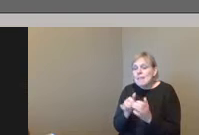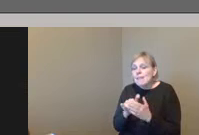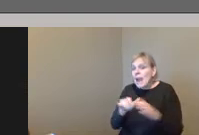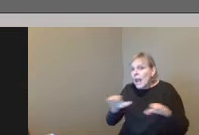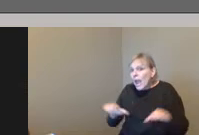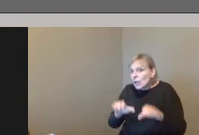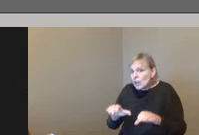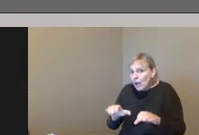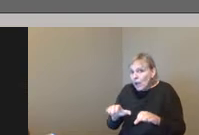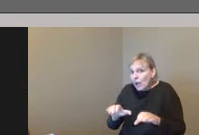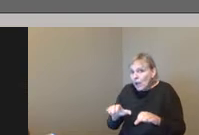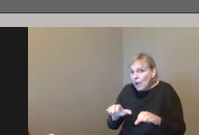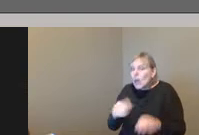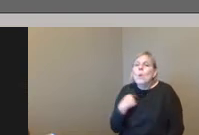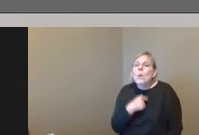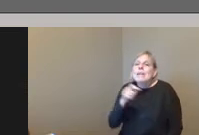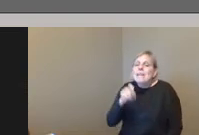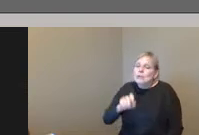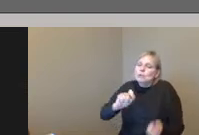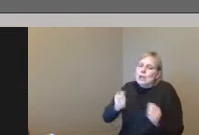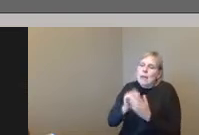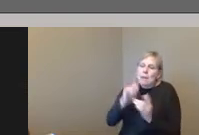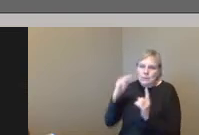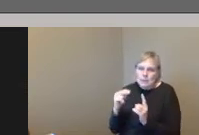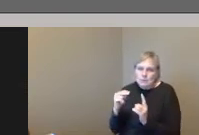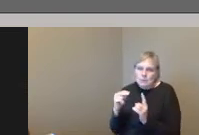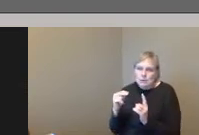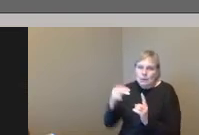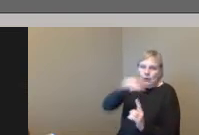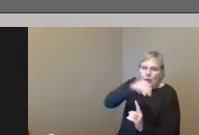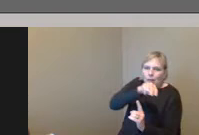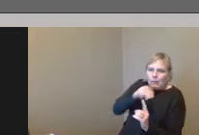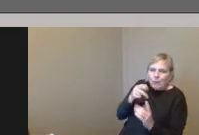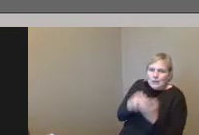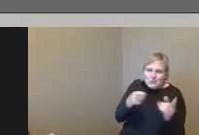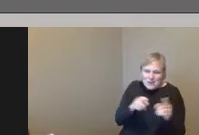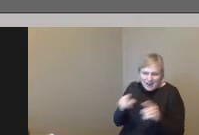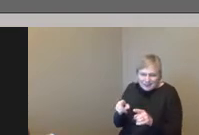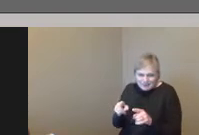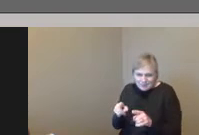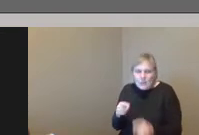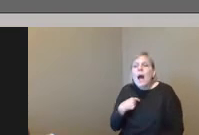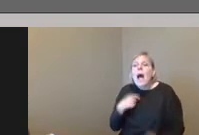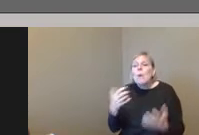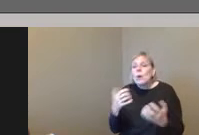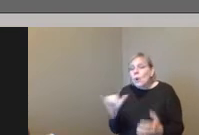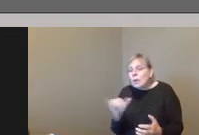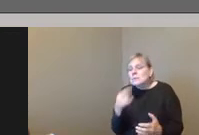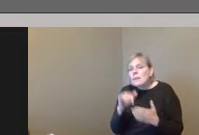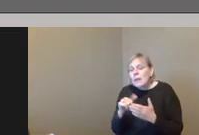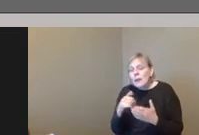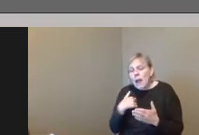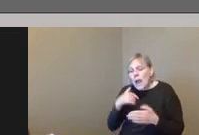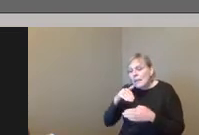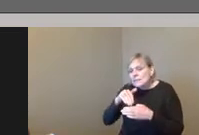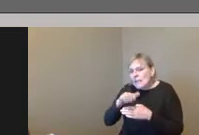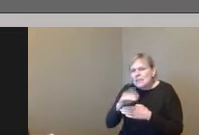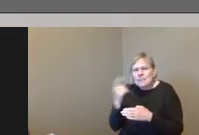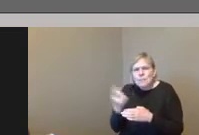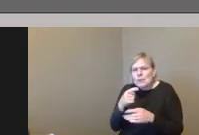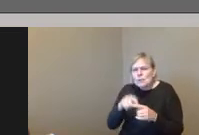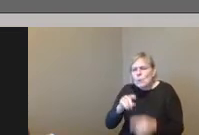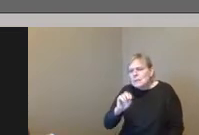action, we really need to change that perception of what's going on. I did want to also mention that I did send something